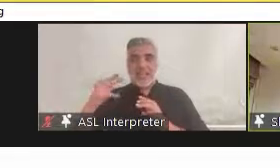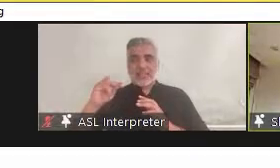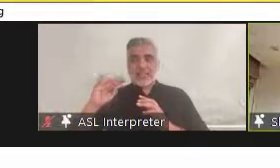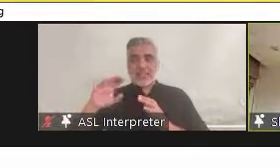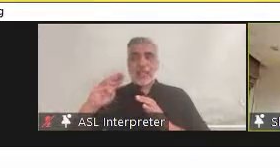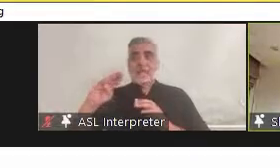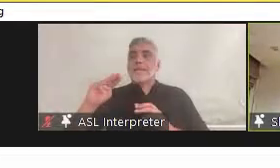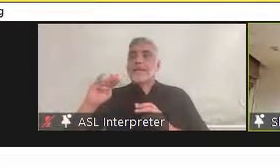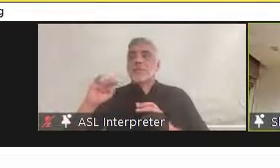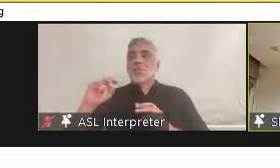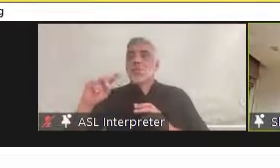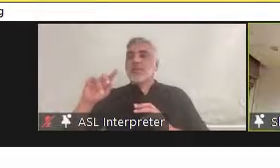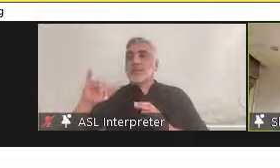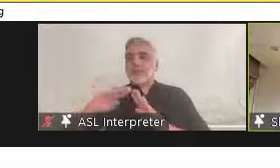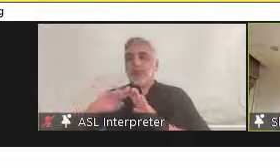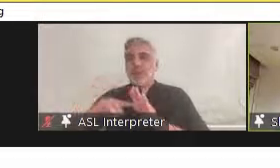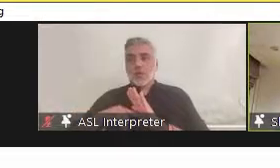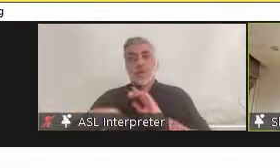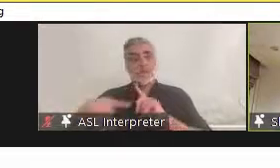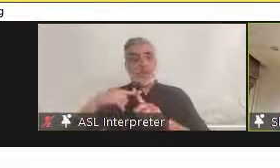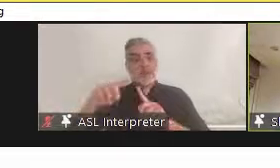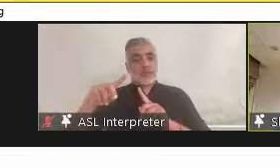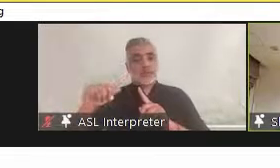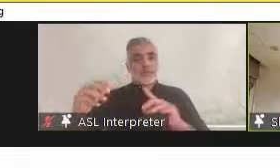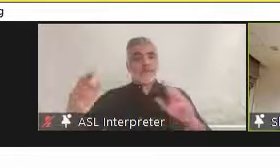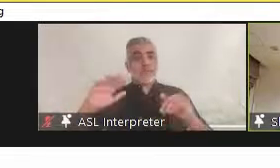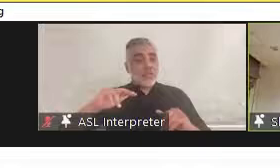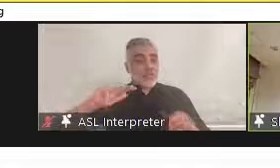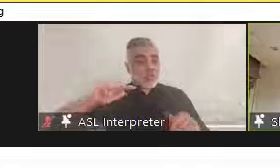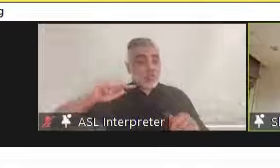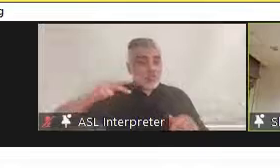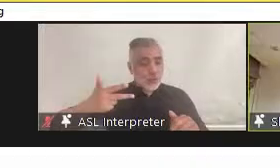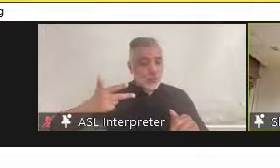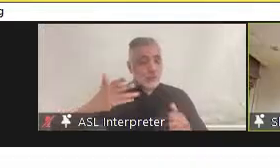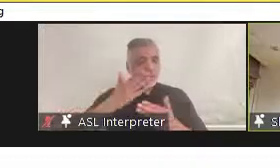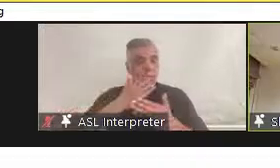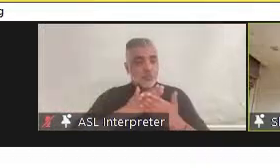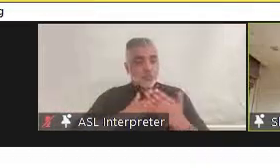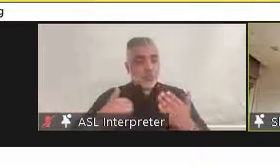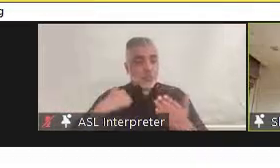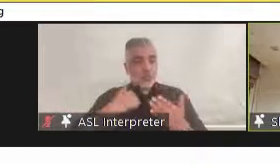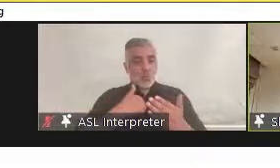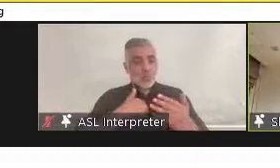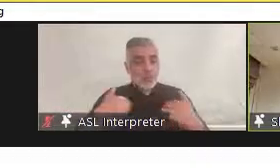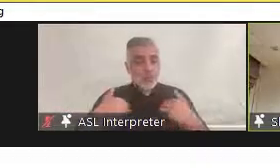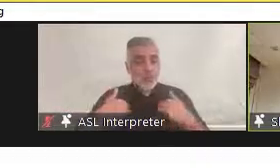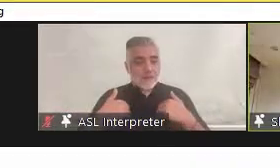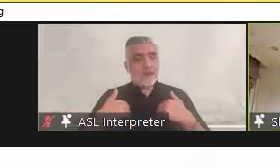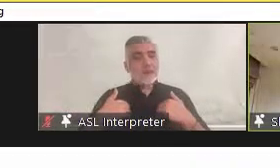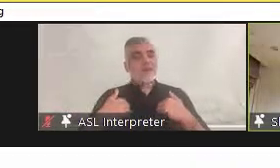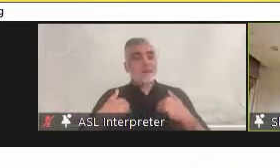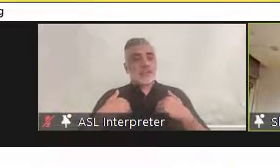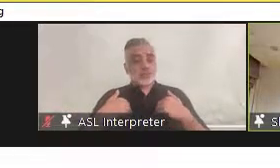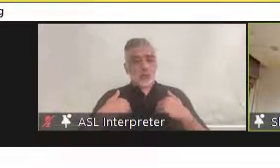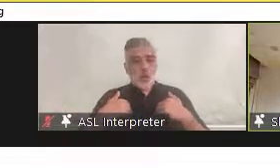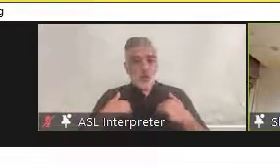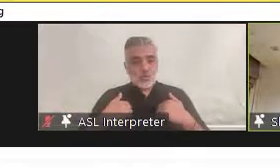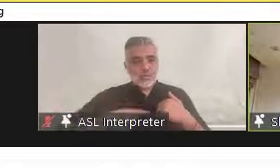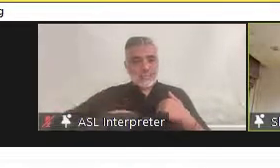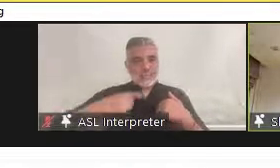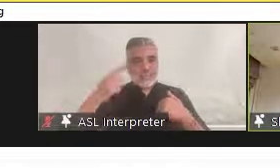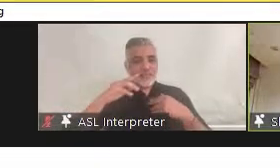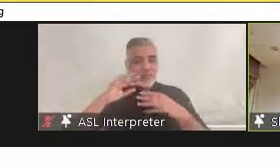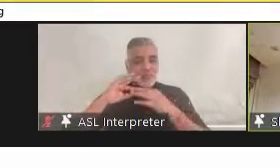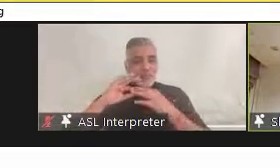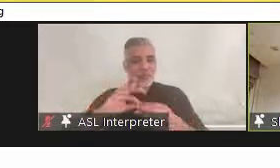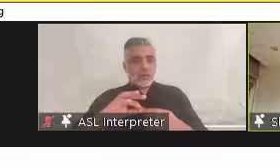with disabilities. The third main feature we have is also something related to what